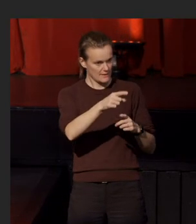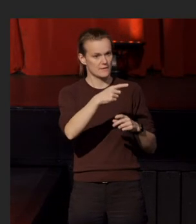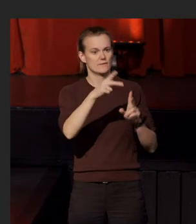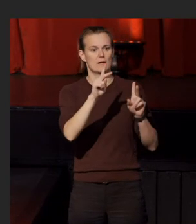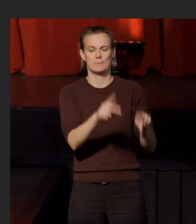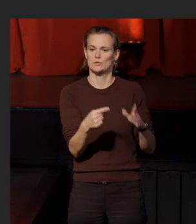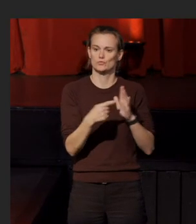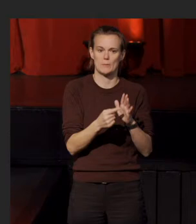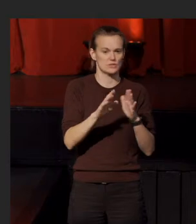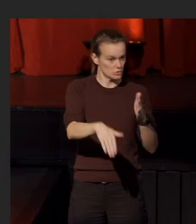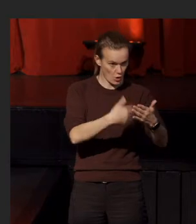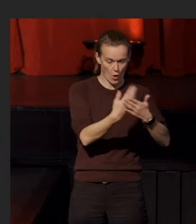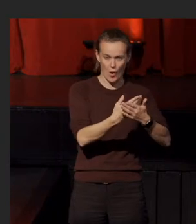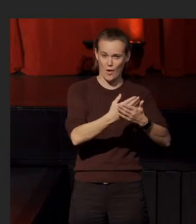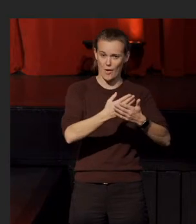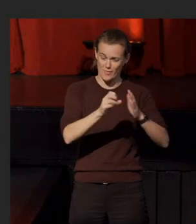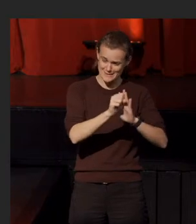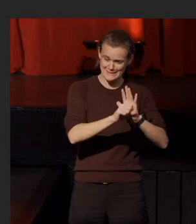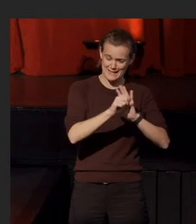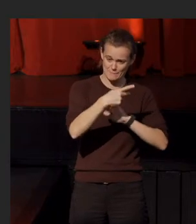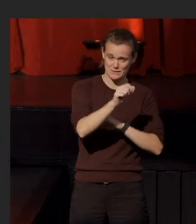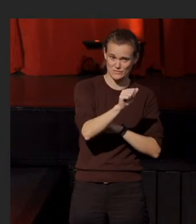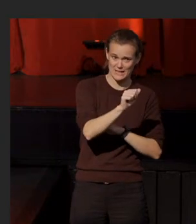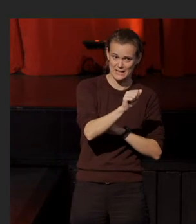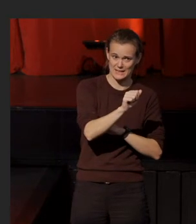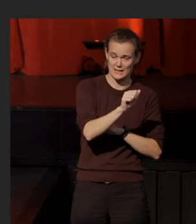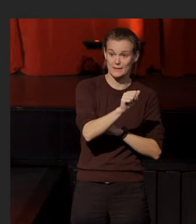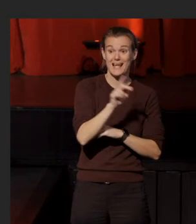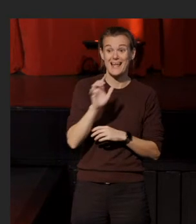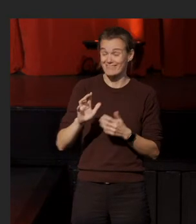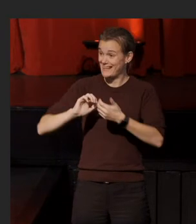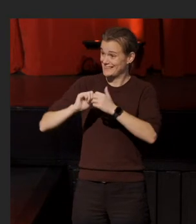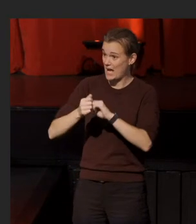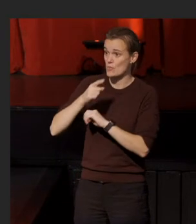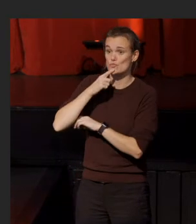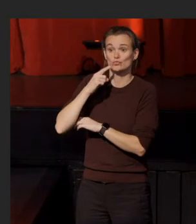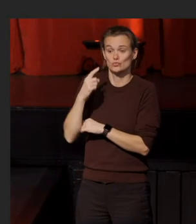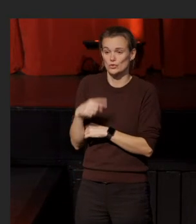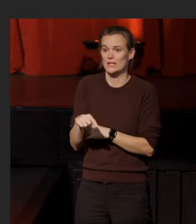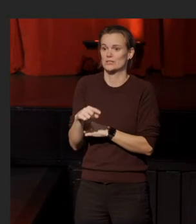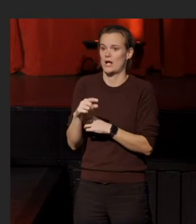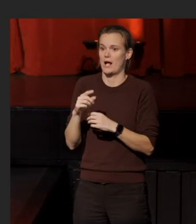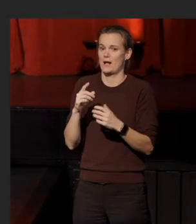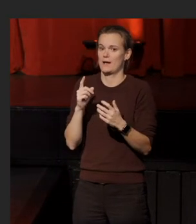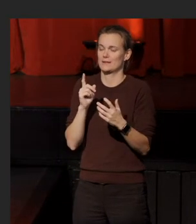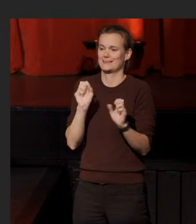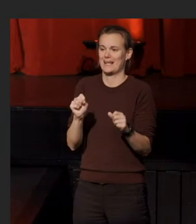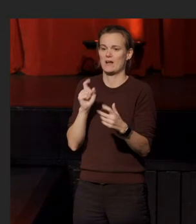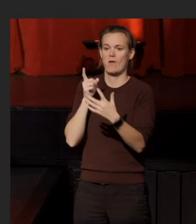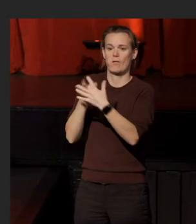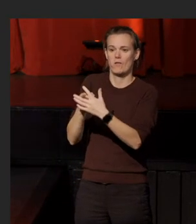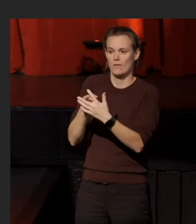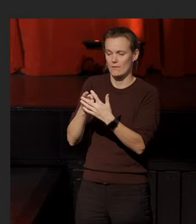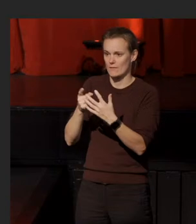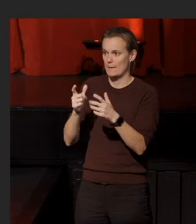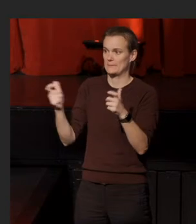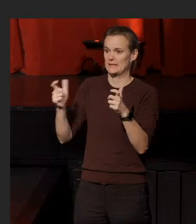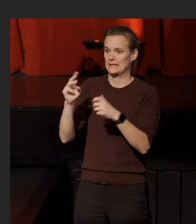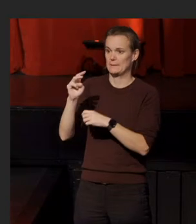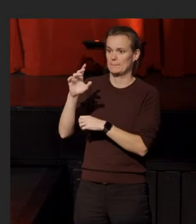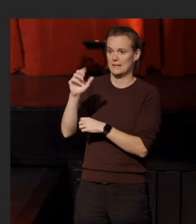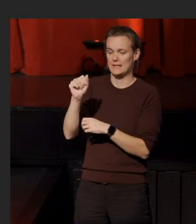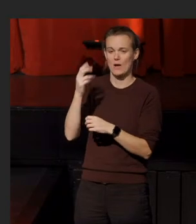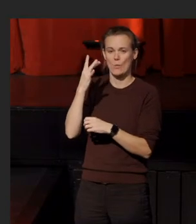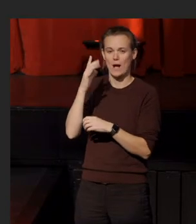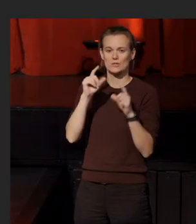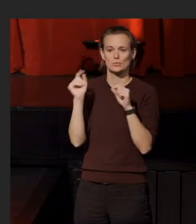other. That's how Russian trolls got their tweeted content into mainstream media, because they managed to